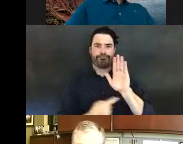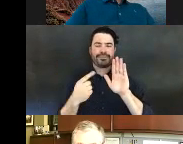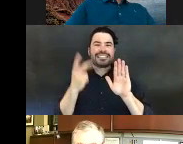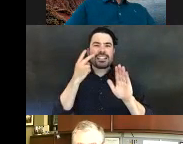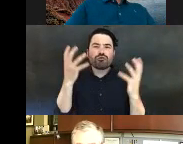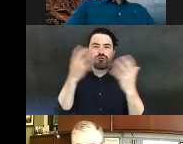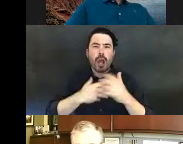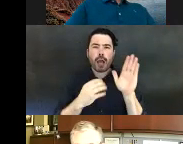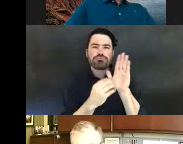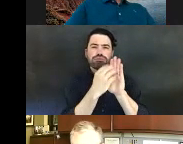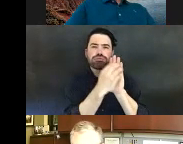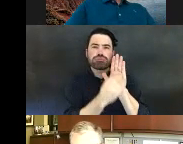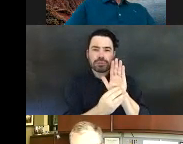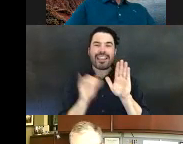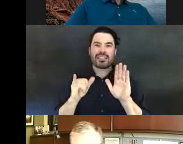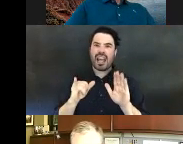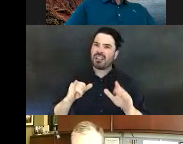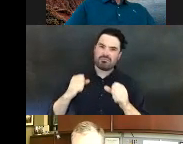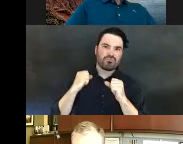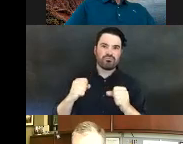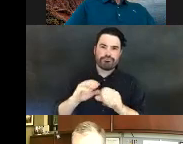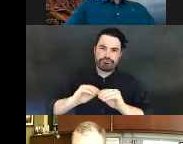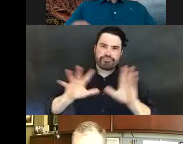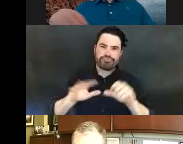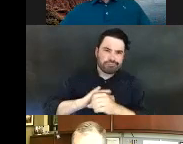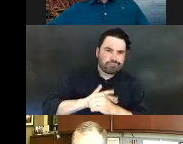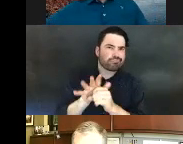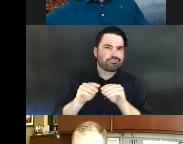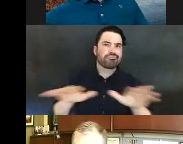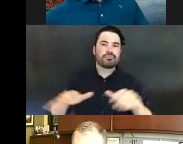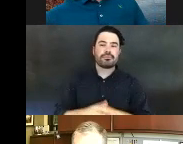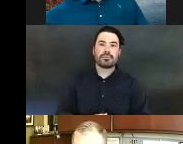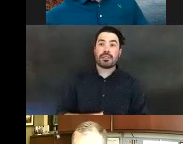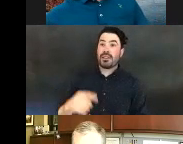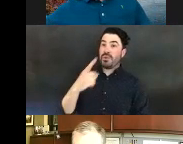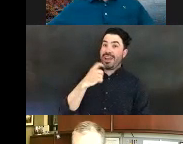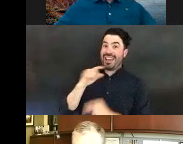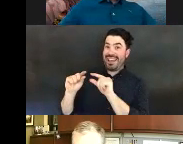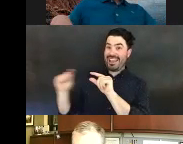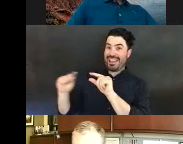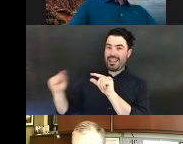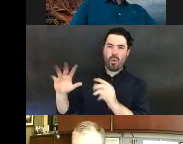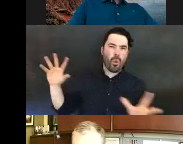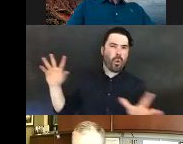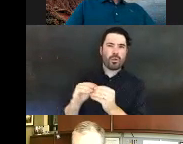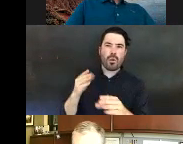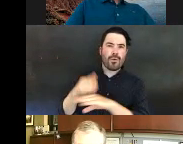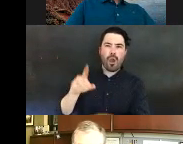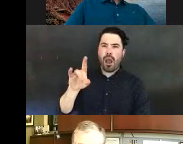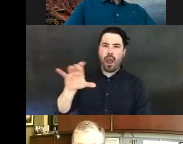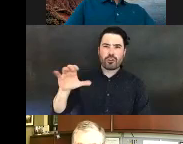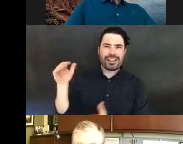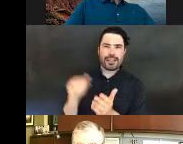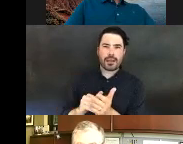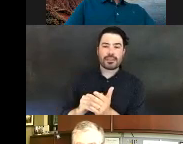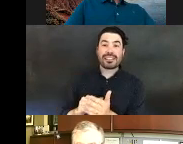the largest number of COVID cases. As you can see in the red text, we've had over 100,000 total cases, about over